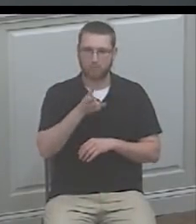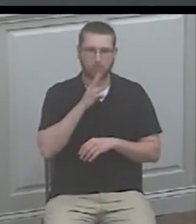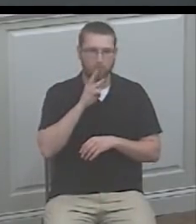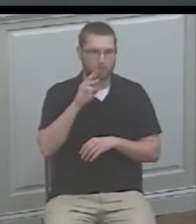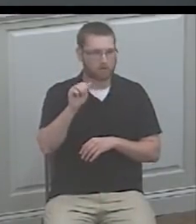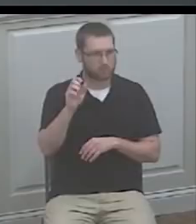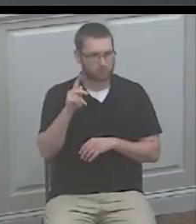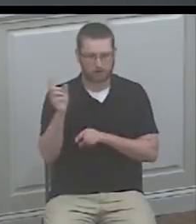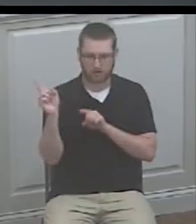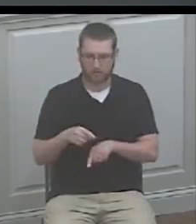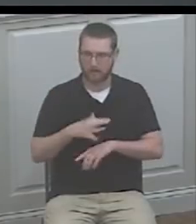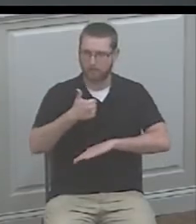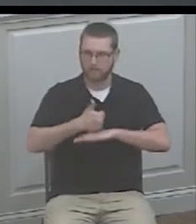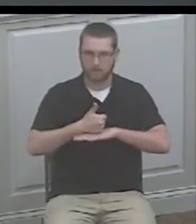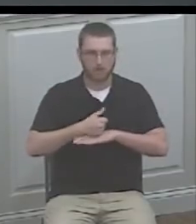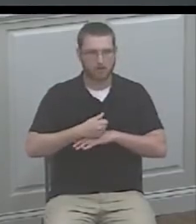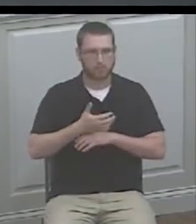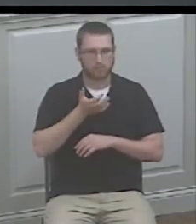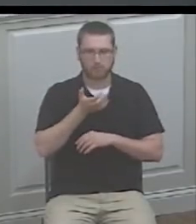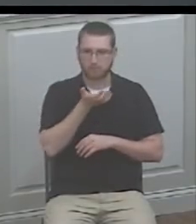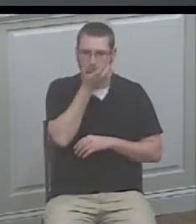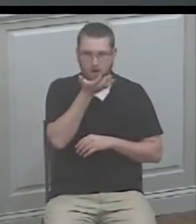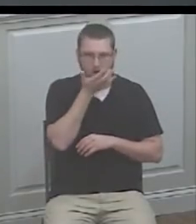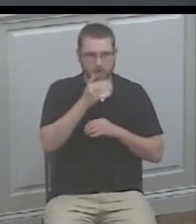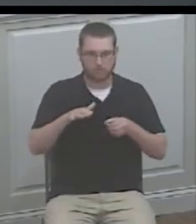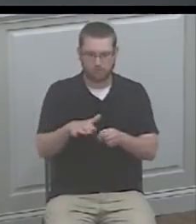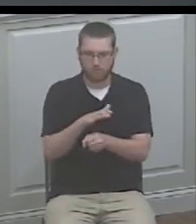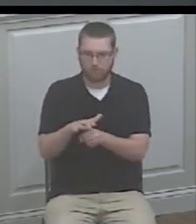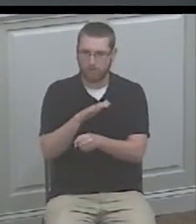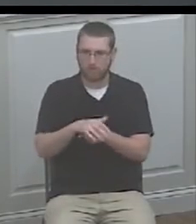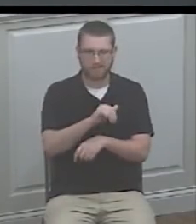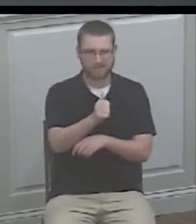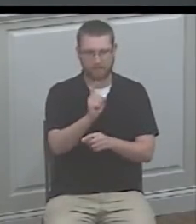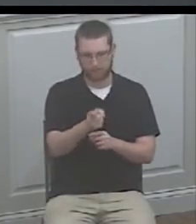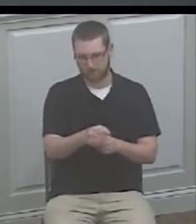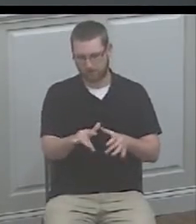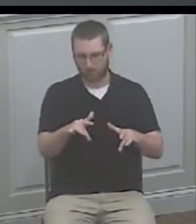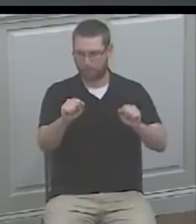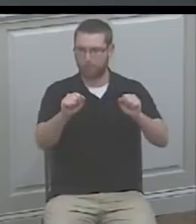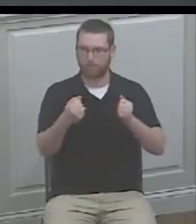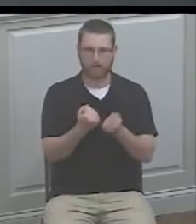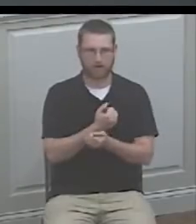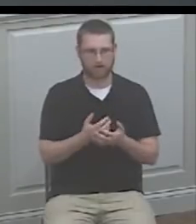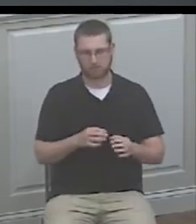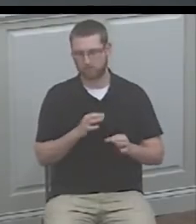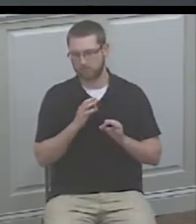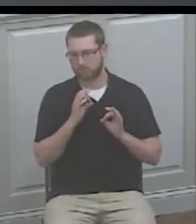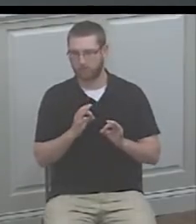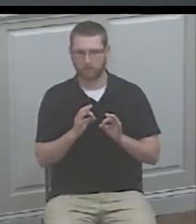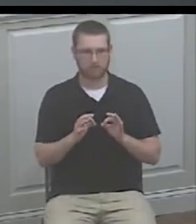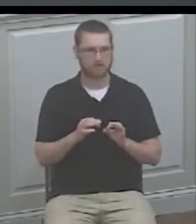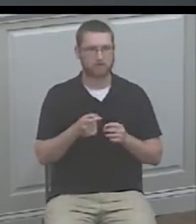for us, and the garbage cans were kind of full, and within 10 minutes he had cleared that out for us, and it just